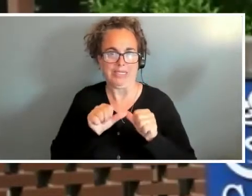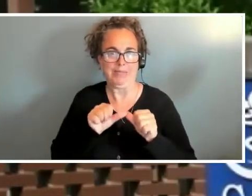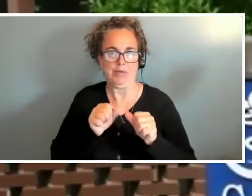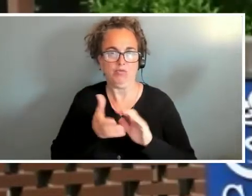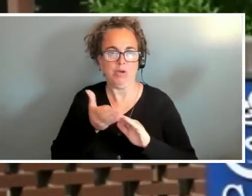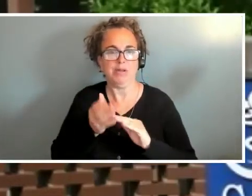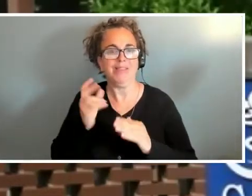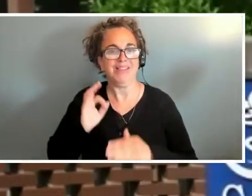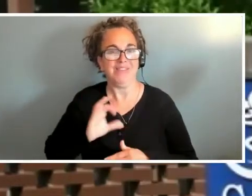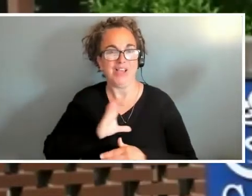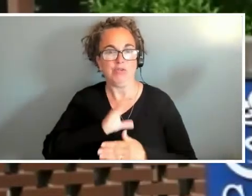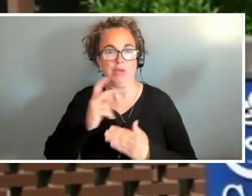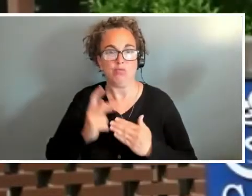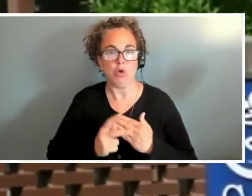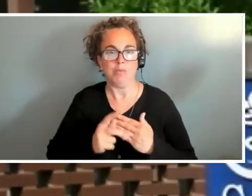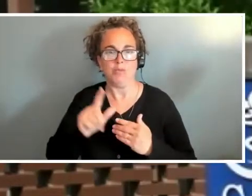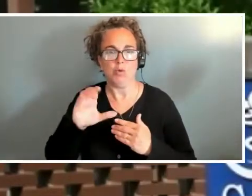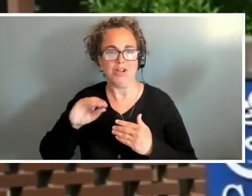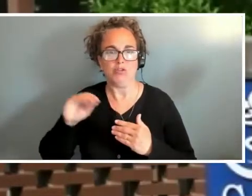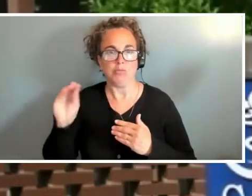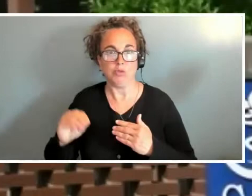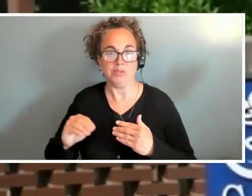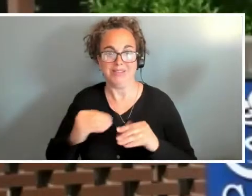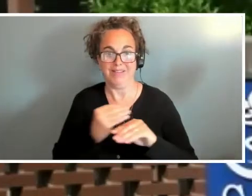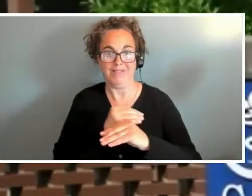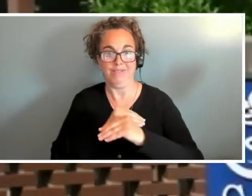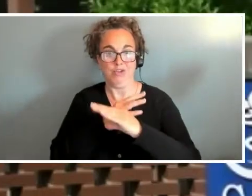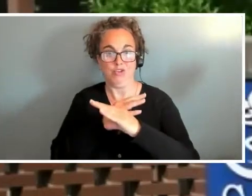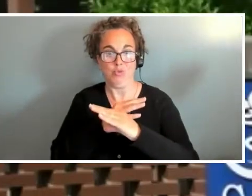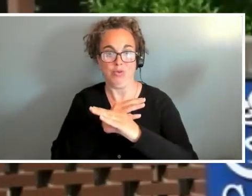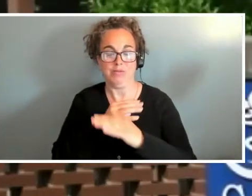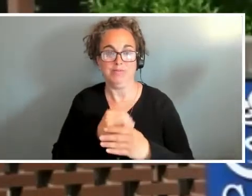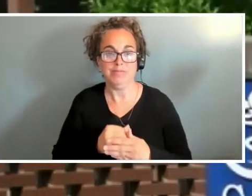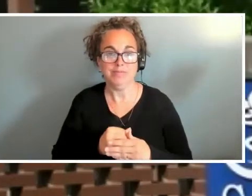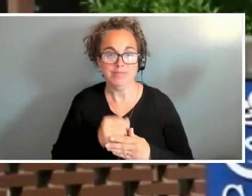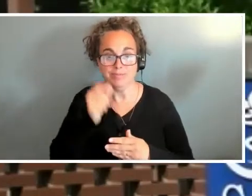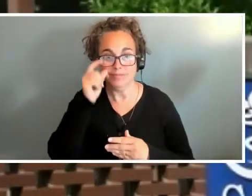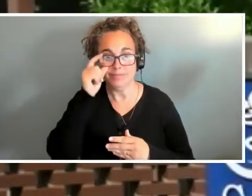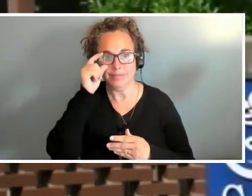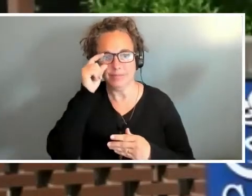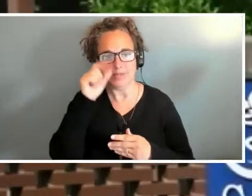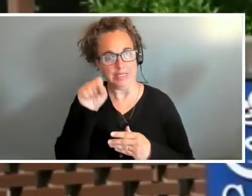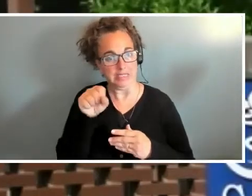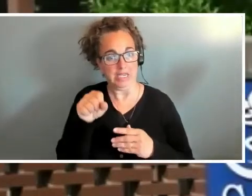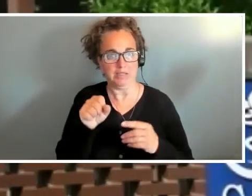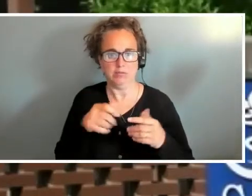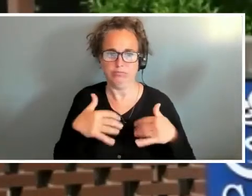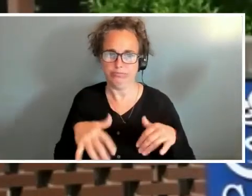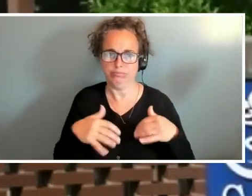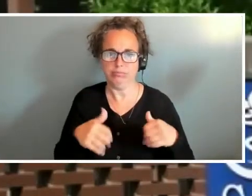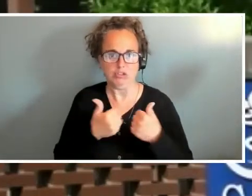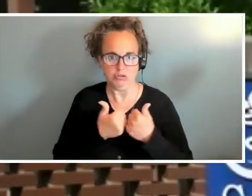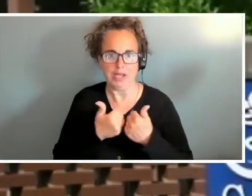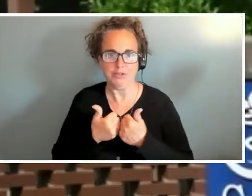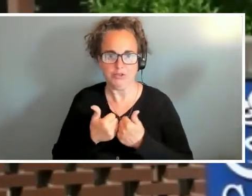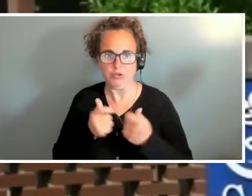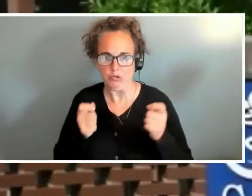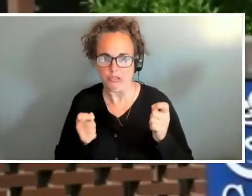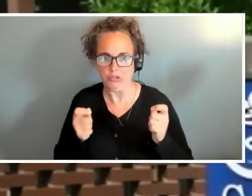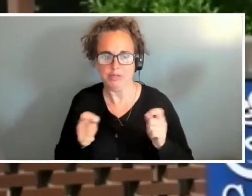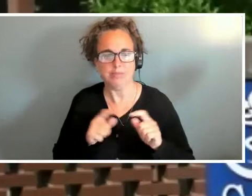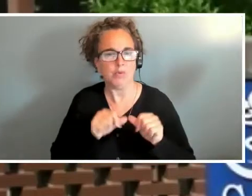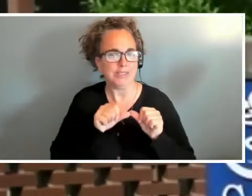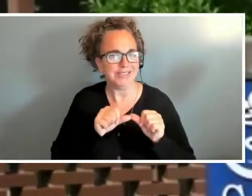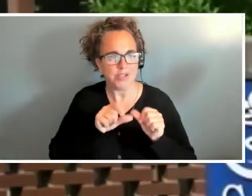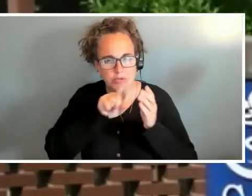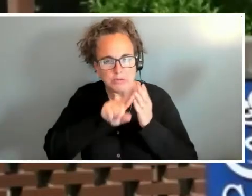Program has been 100% virtual. Although it has been a challenge to adjust, we are continuing to find ways to